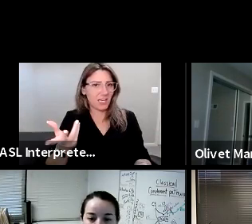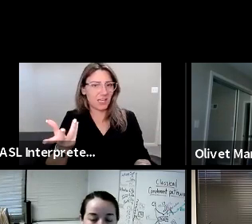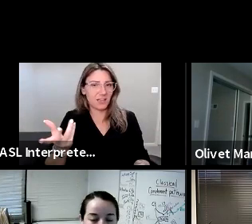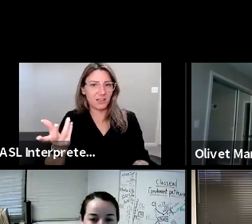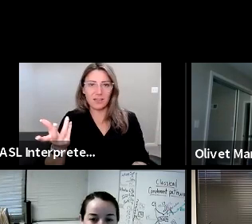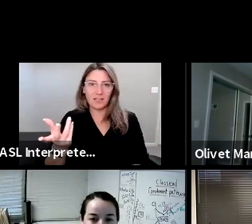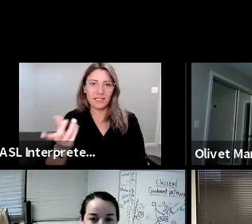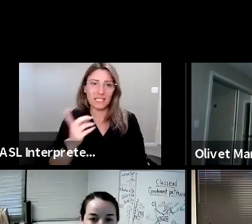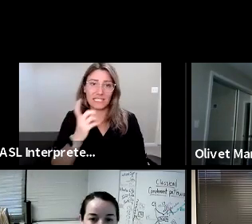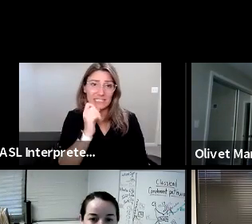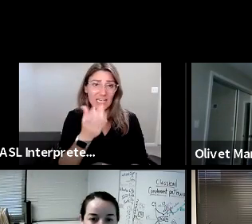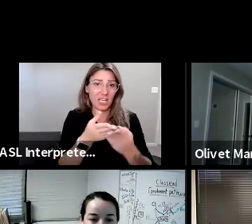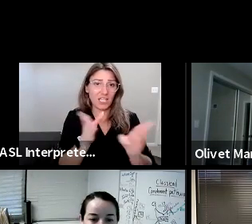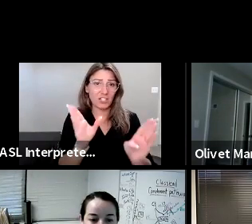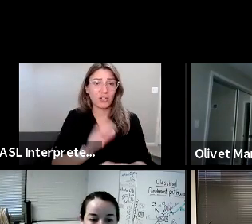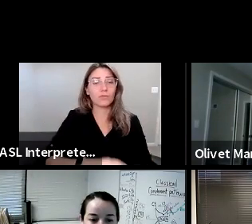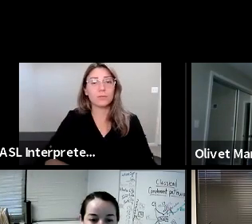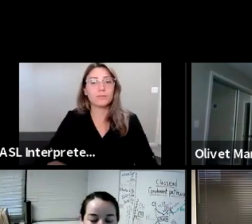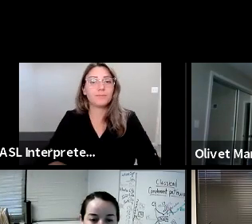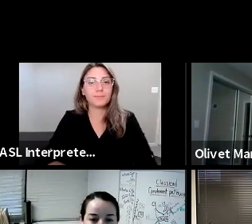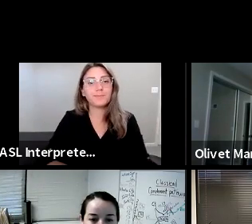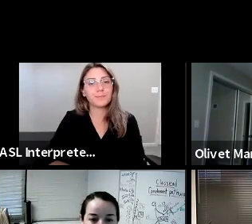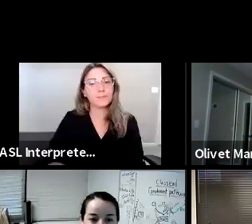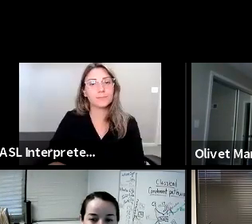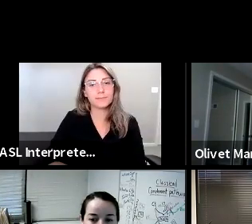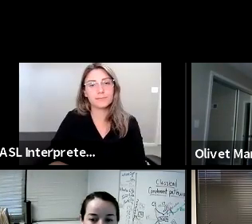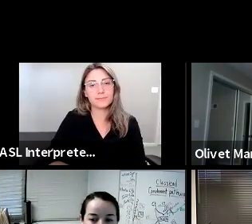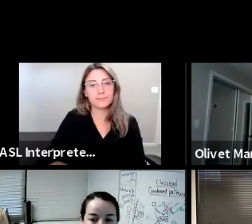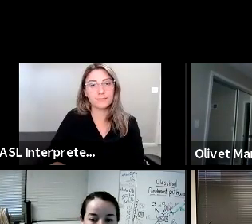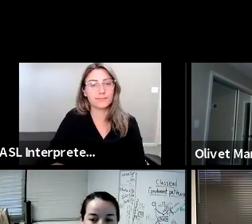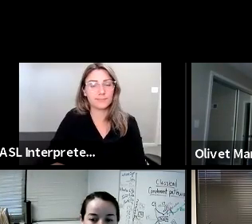general. Yeah.